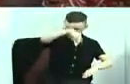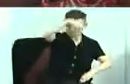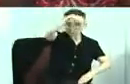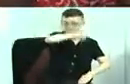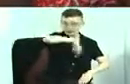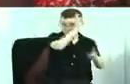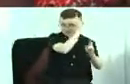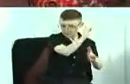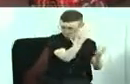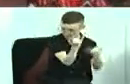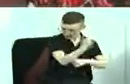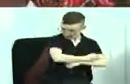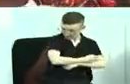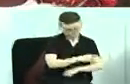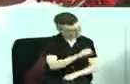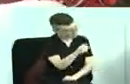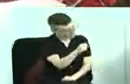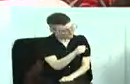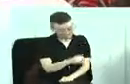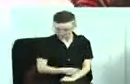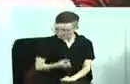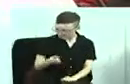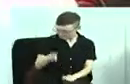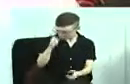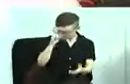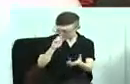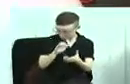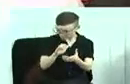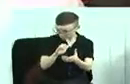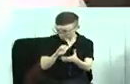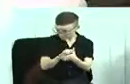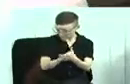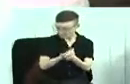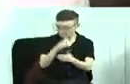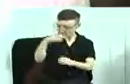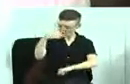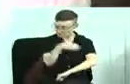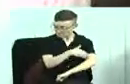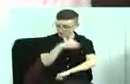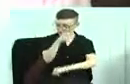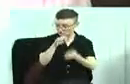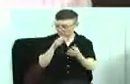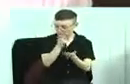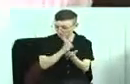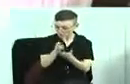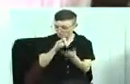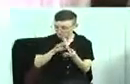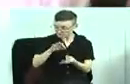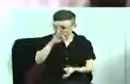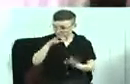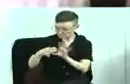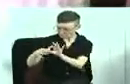today? And do you believe in the power of the Holy Spirit that makes us one?